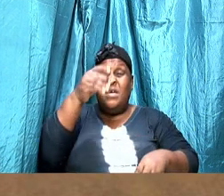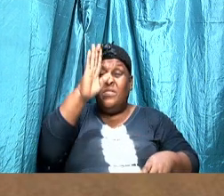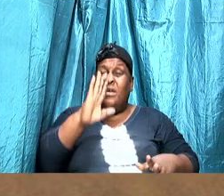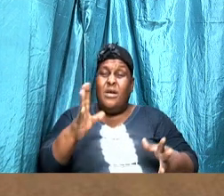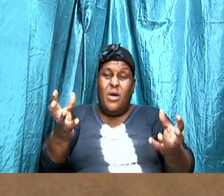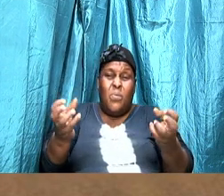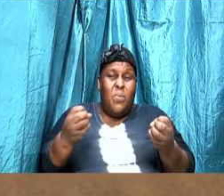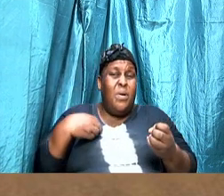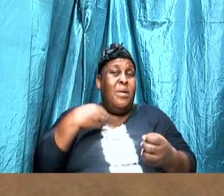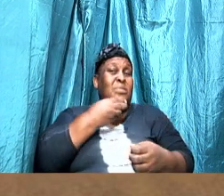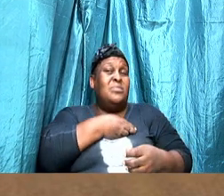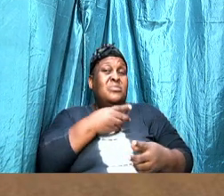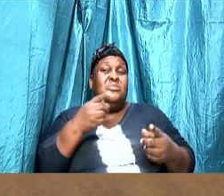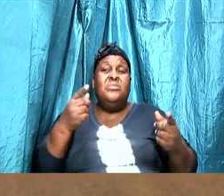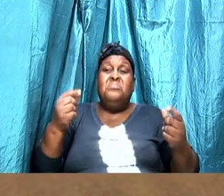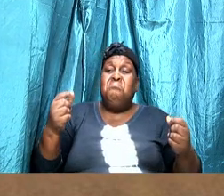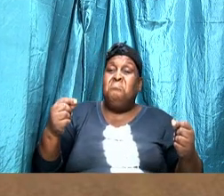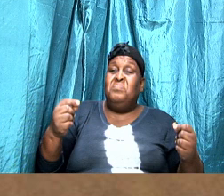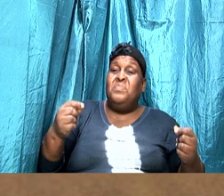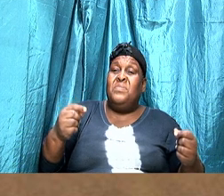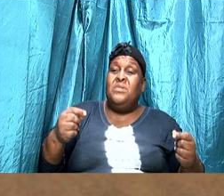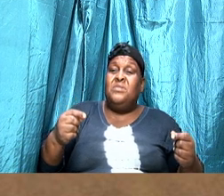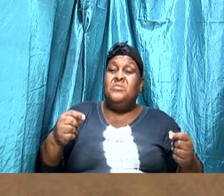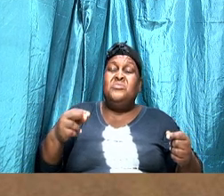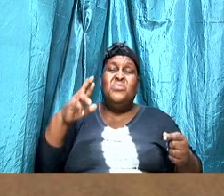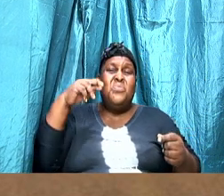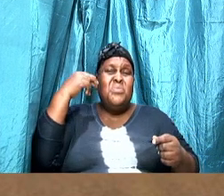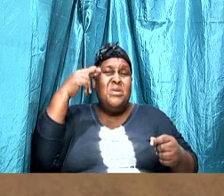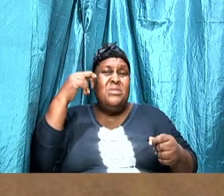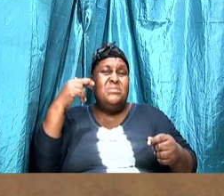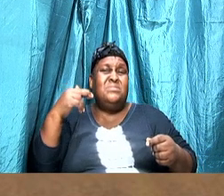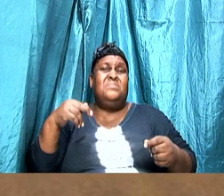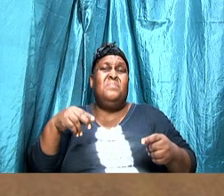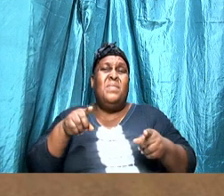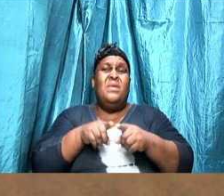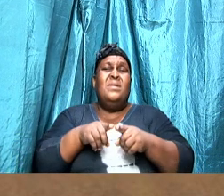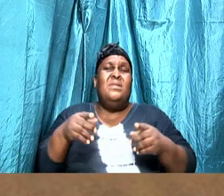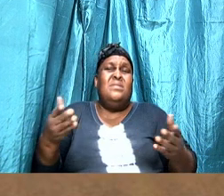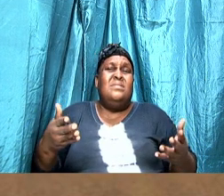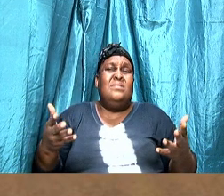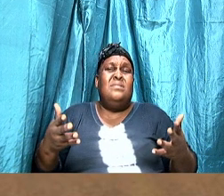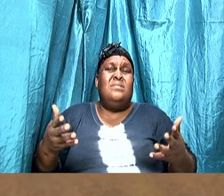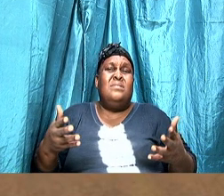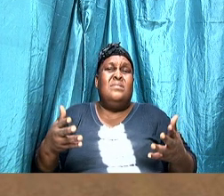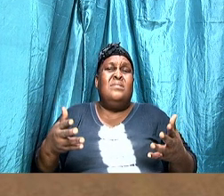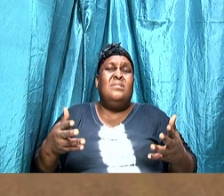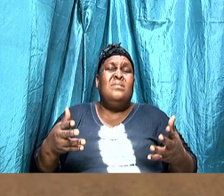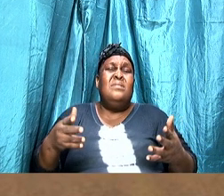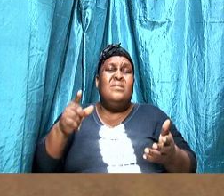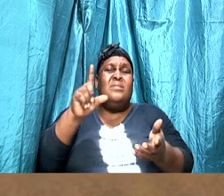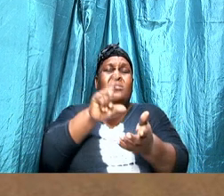This is the purpose. This is the reason, as it were, as depicted here in Luke,